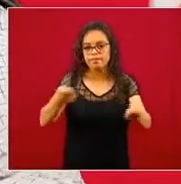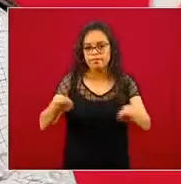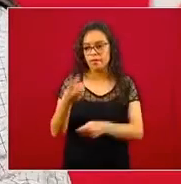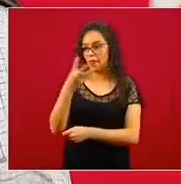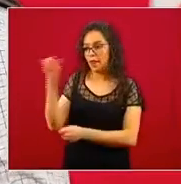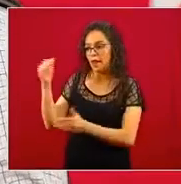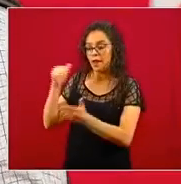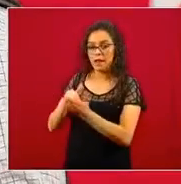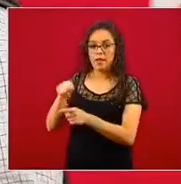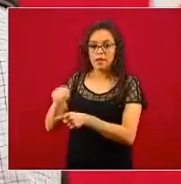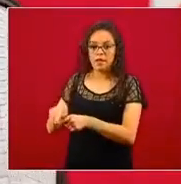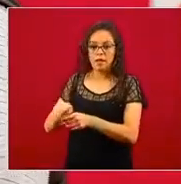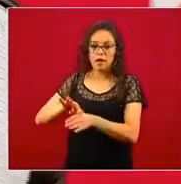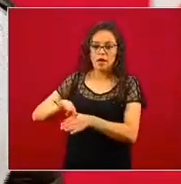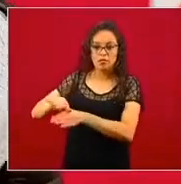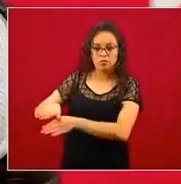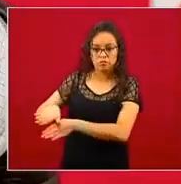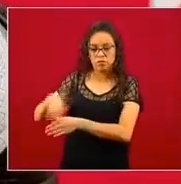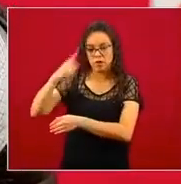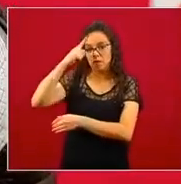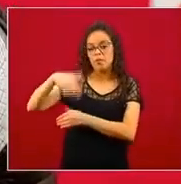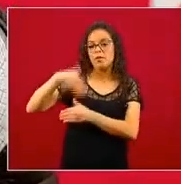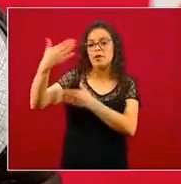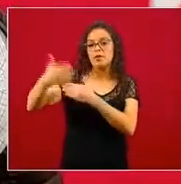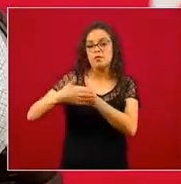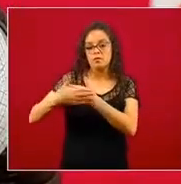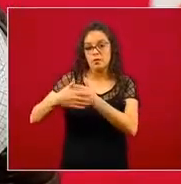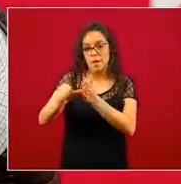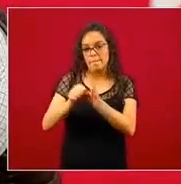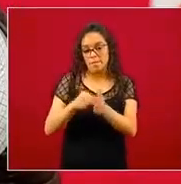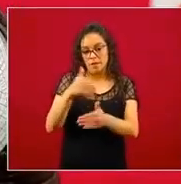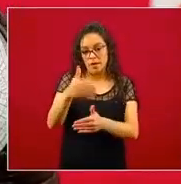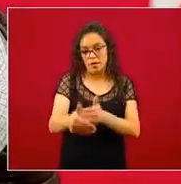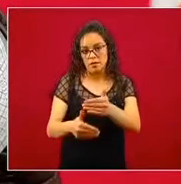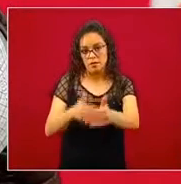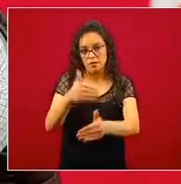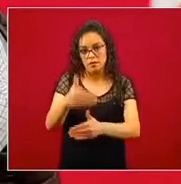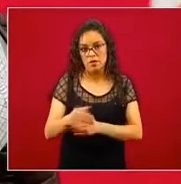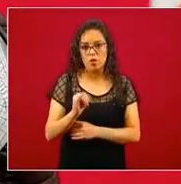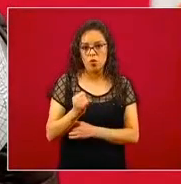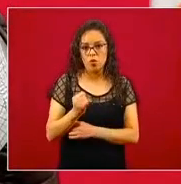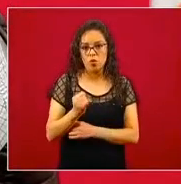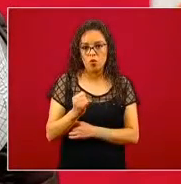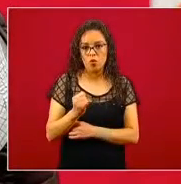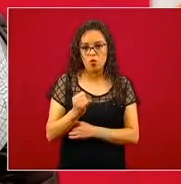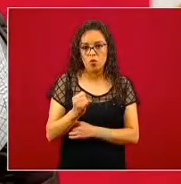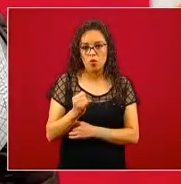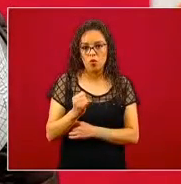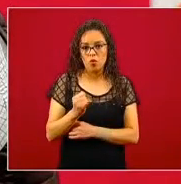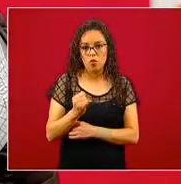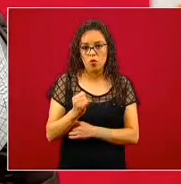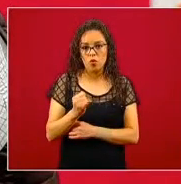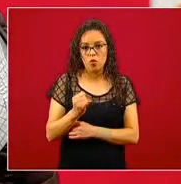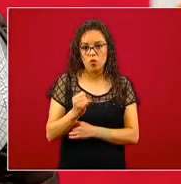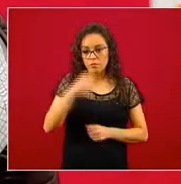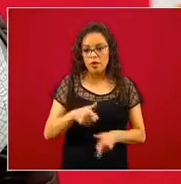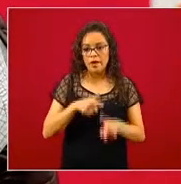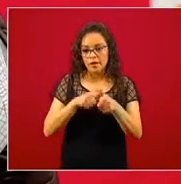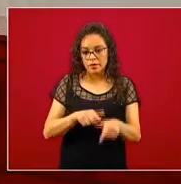by reminding the report yesterday, we had 100,000 whenever we got this other